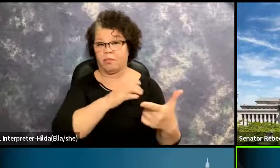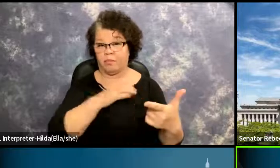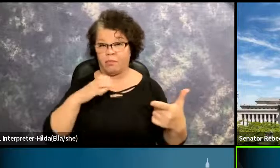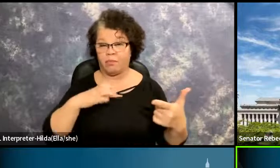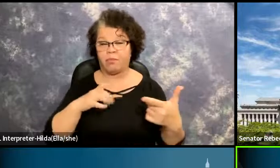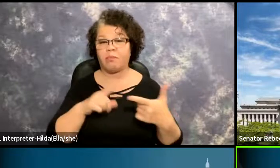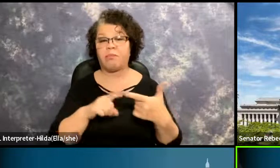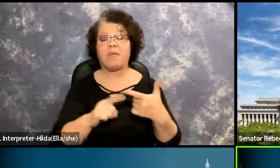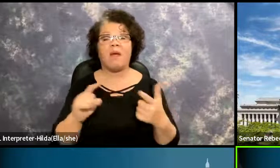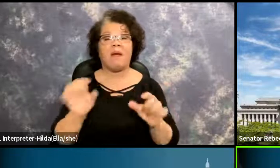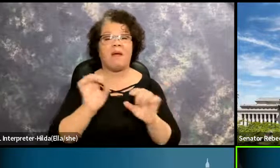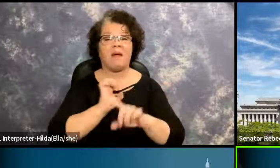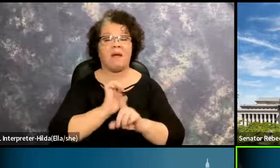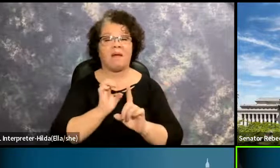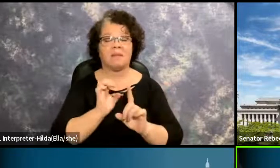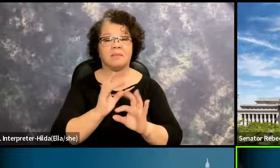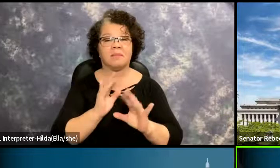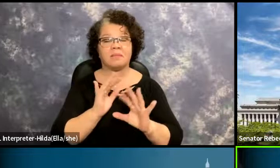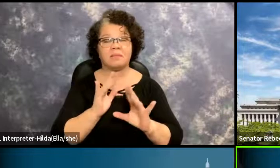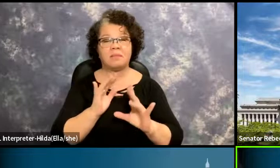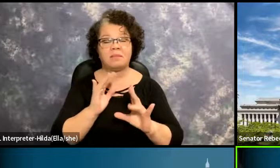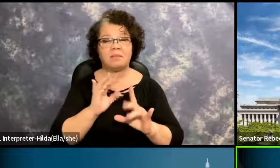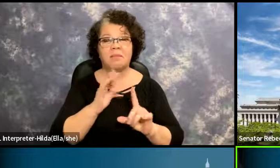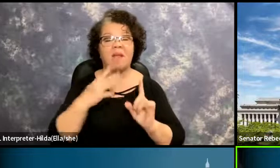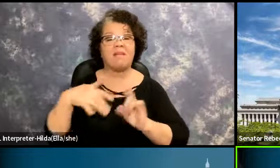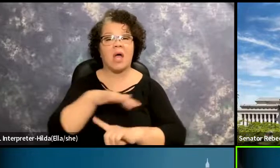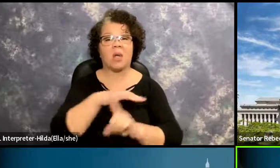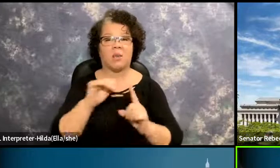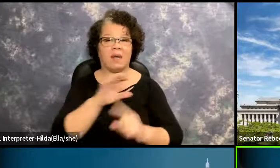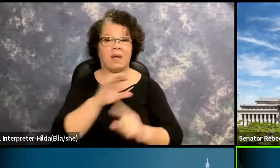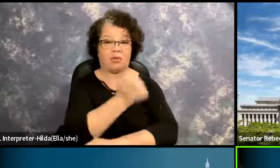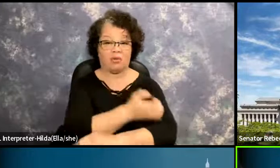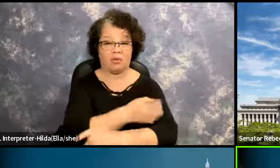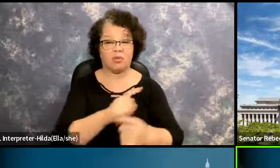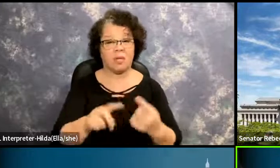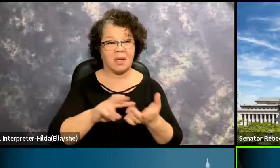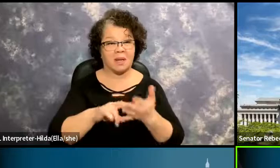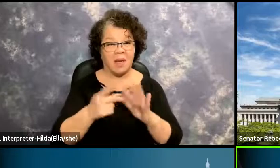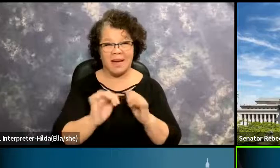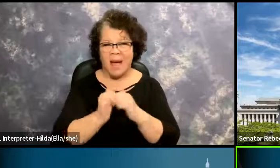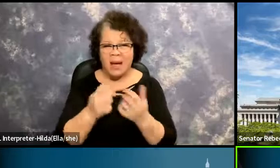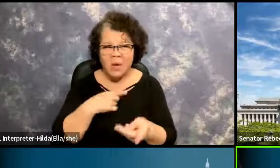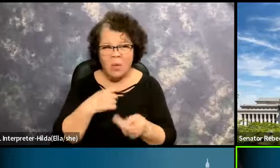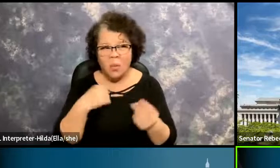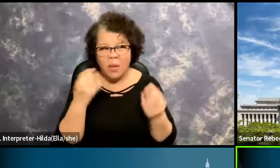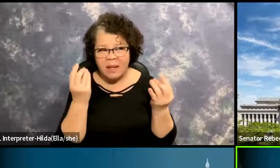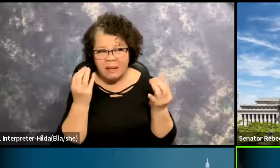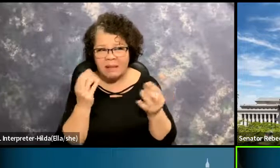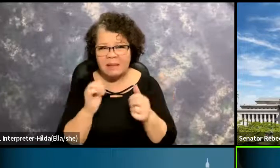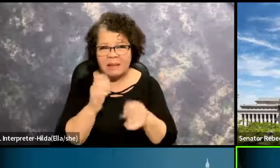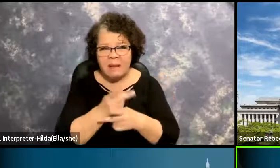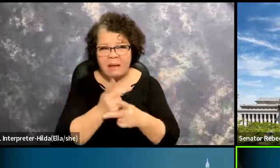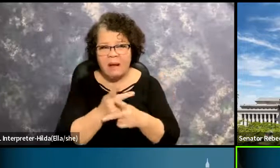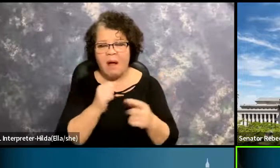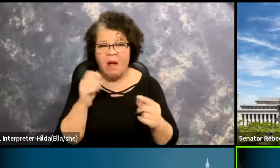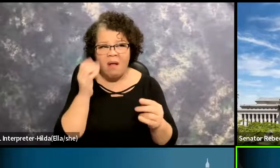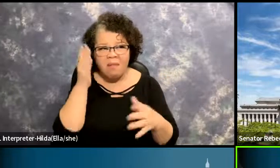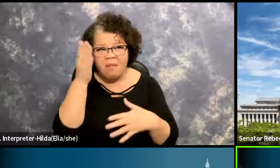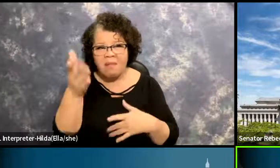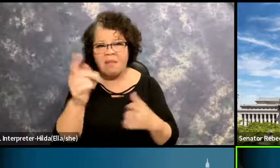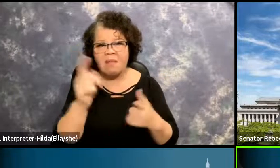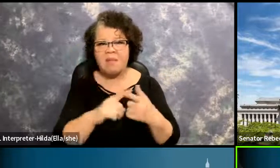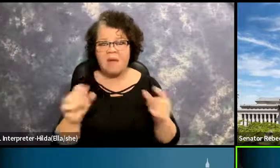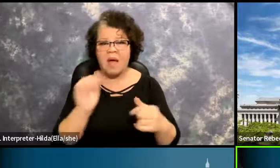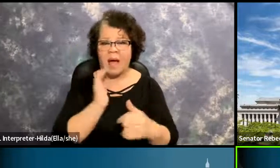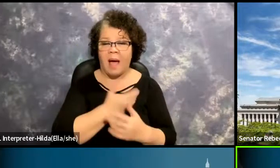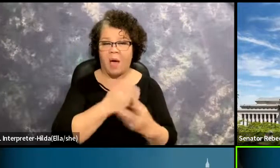and Energy Committee with priorities for how we will address our climate crisis and build resilience in the face of it, a huge issue for